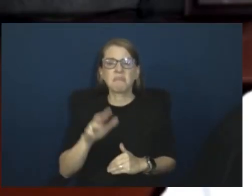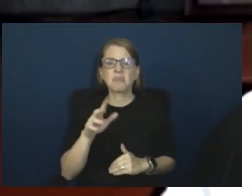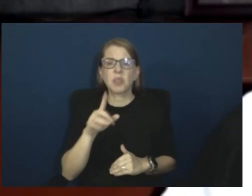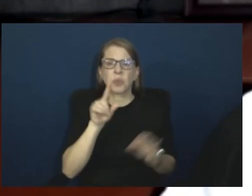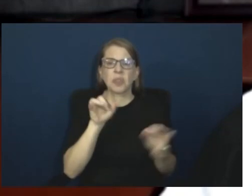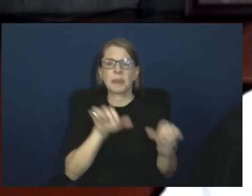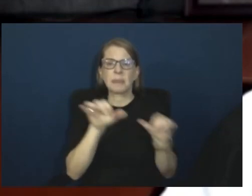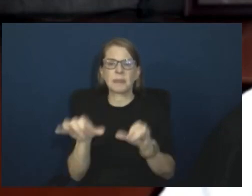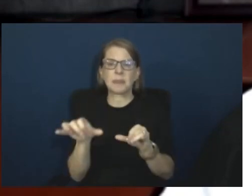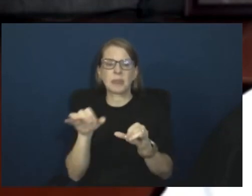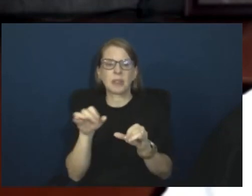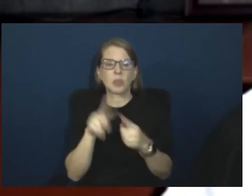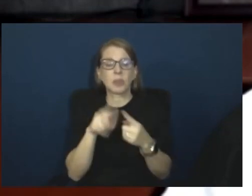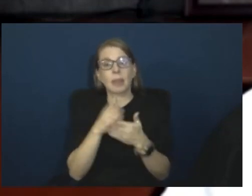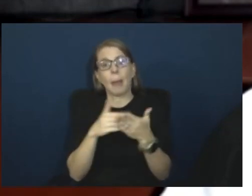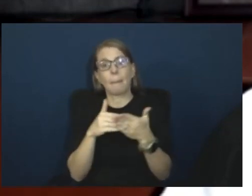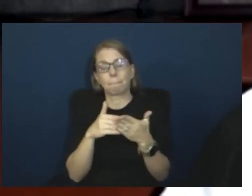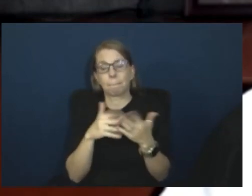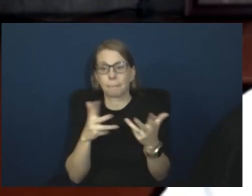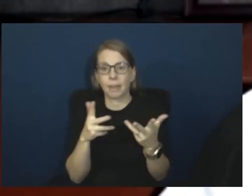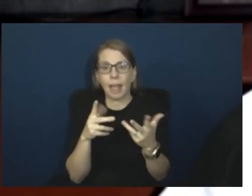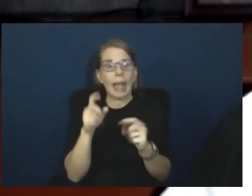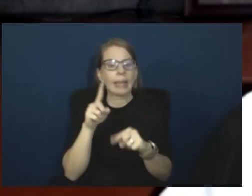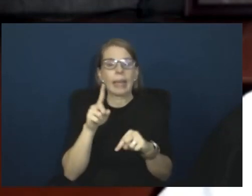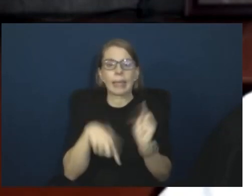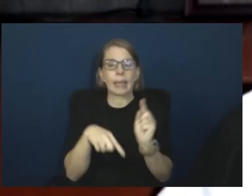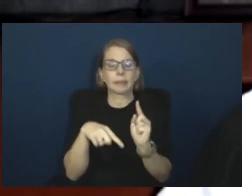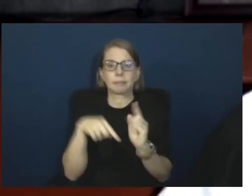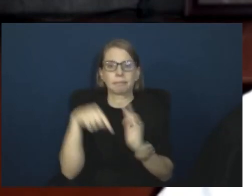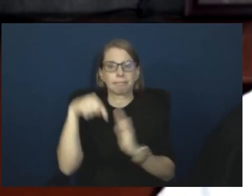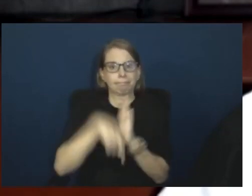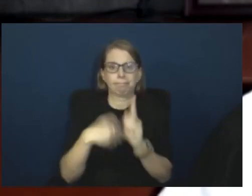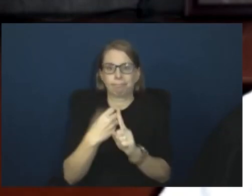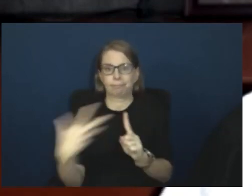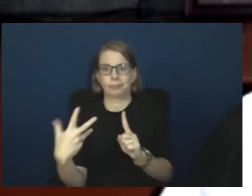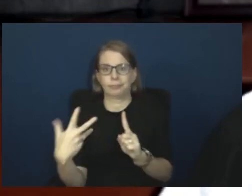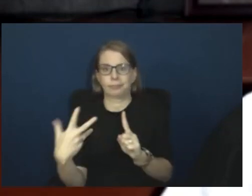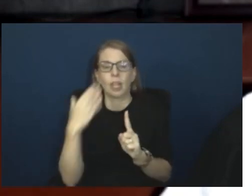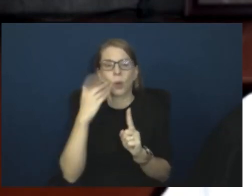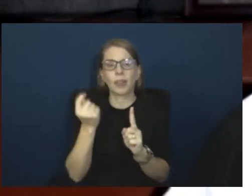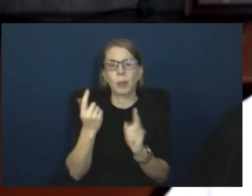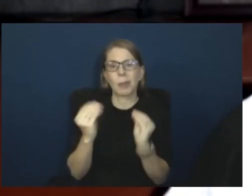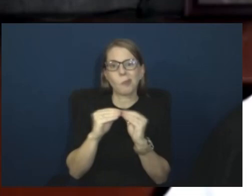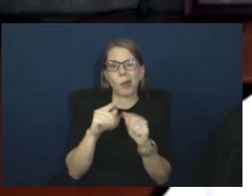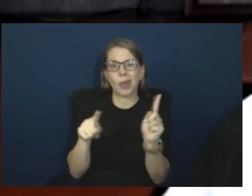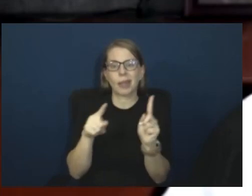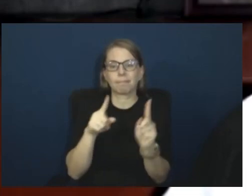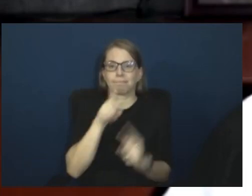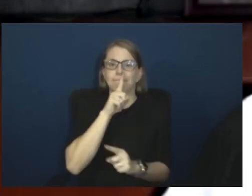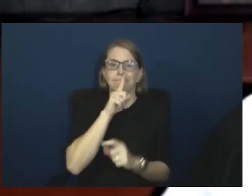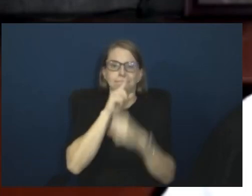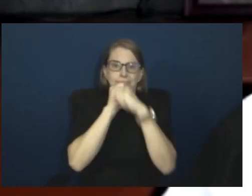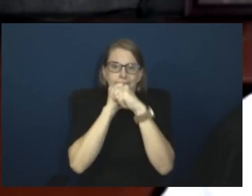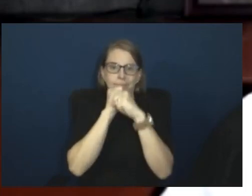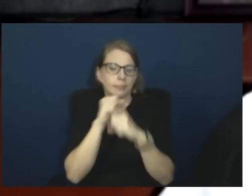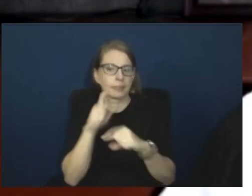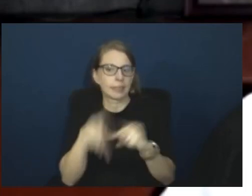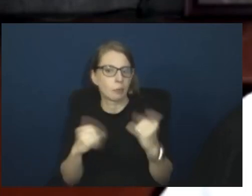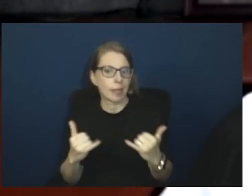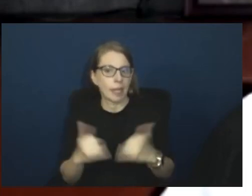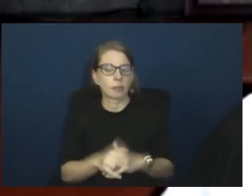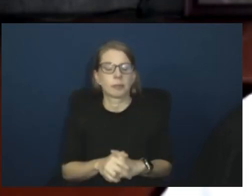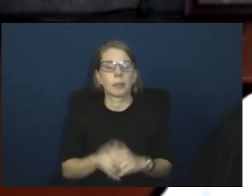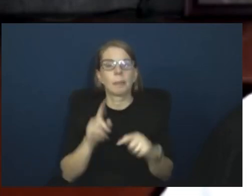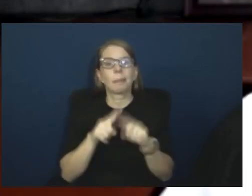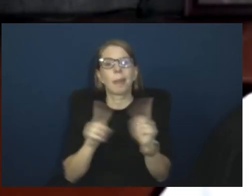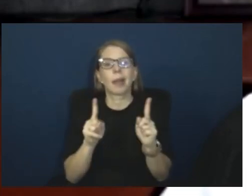of it. I cannot say details because I know a little more about it, but I cannot provide details right now. But it's very similar